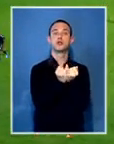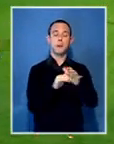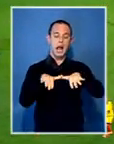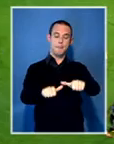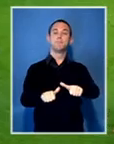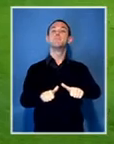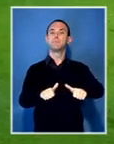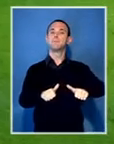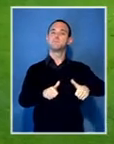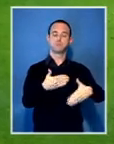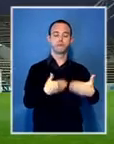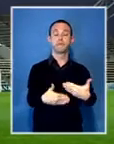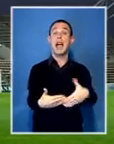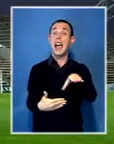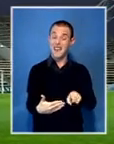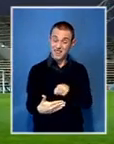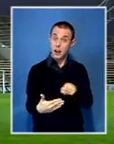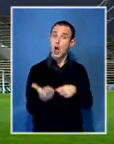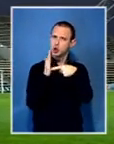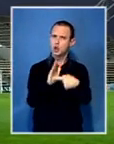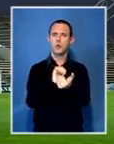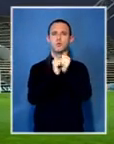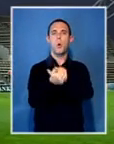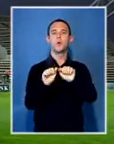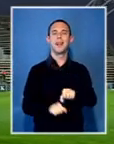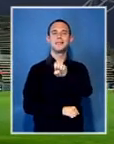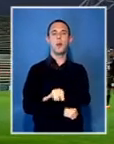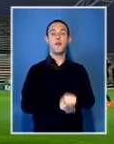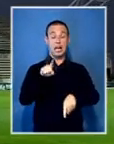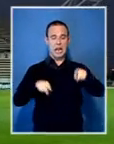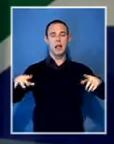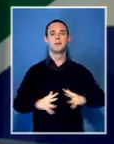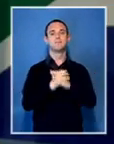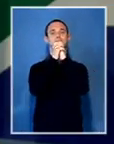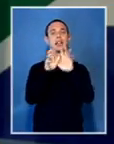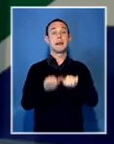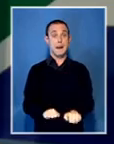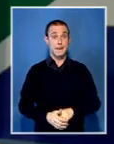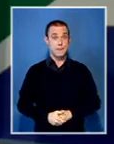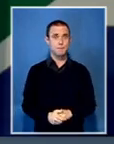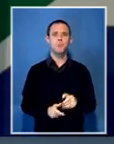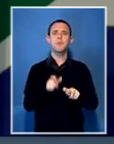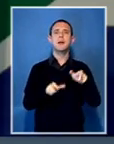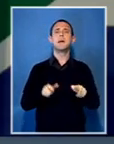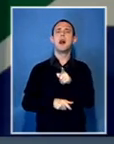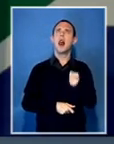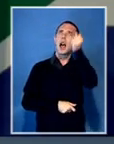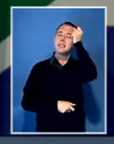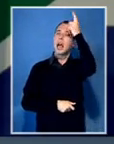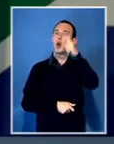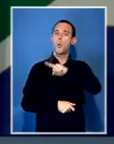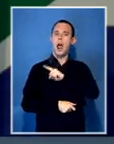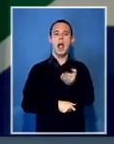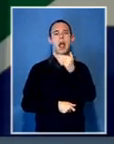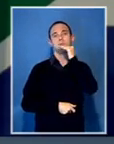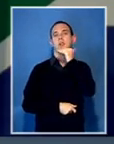power of sport as a tool used to uniting a nation. If people understand where we're coming from, I mean, we were so